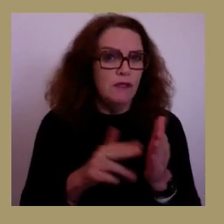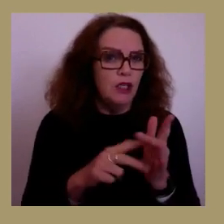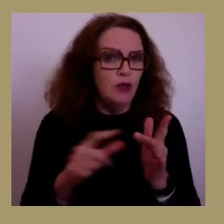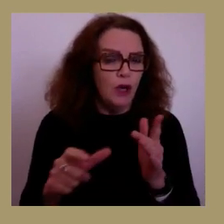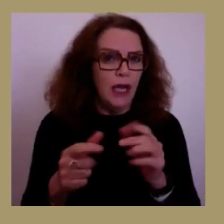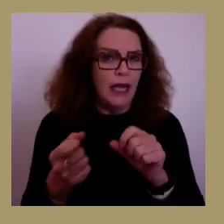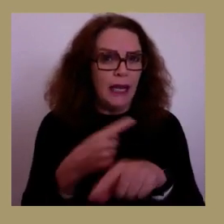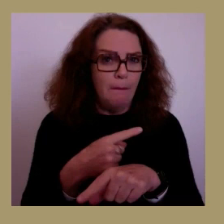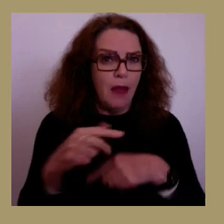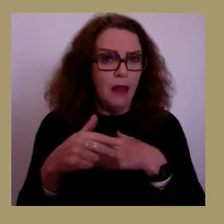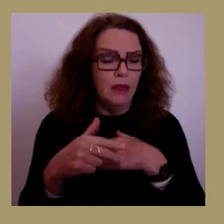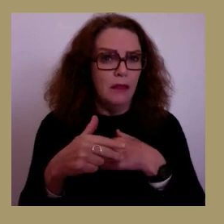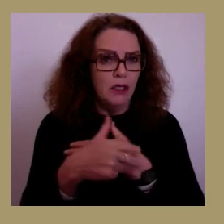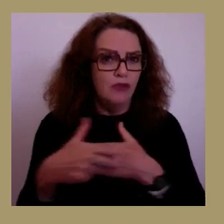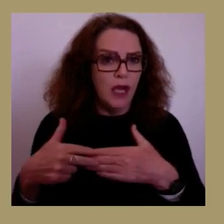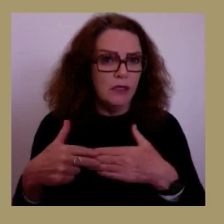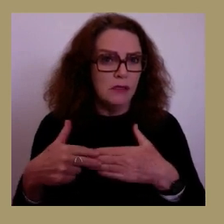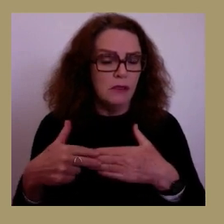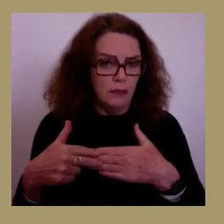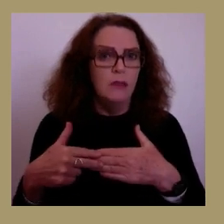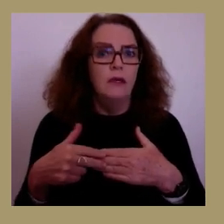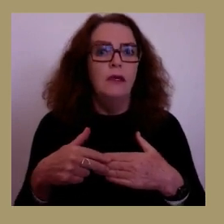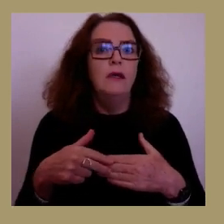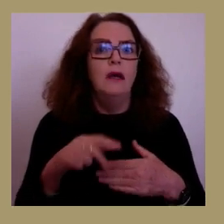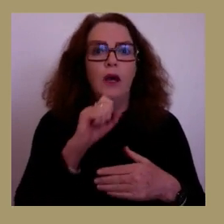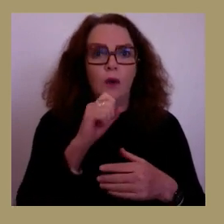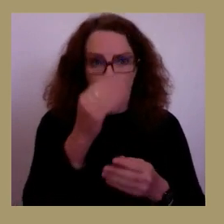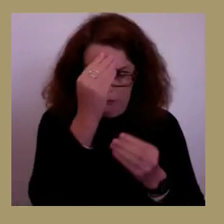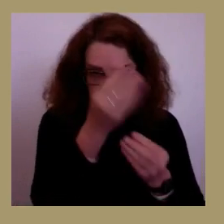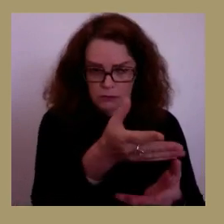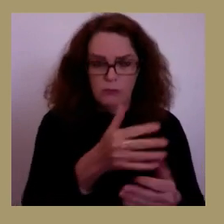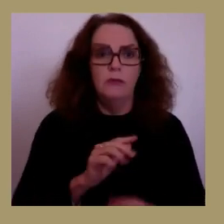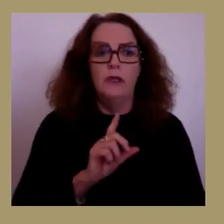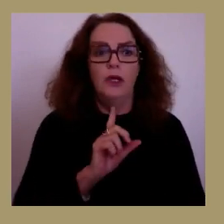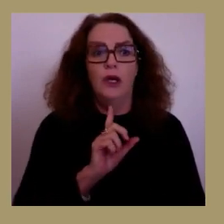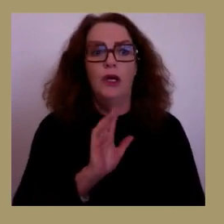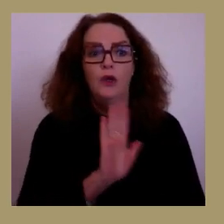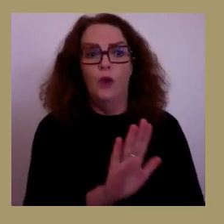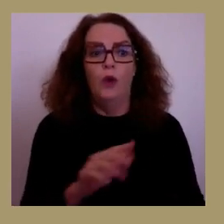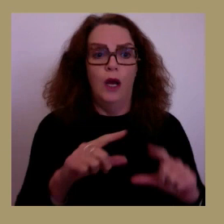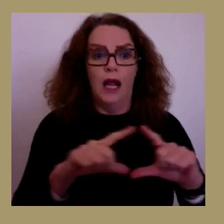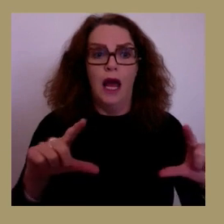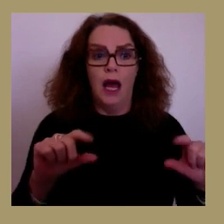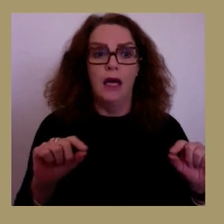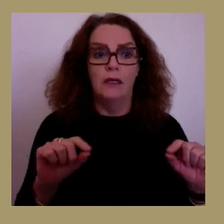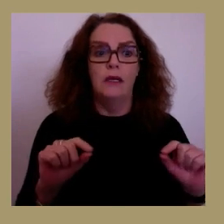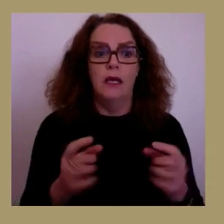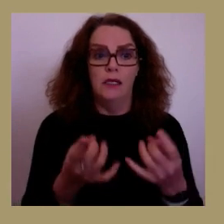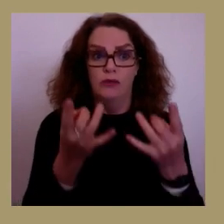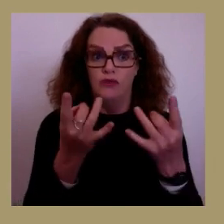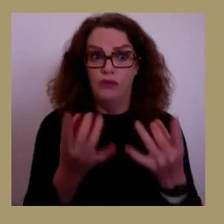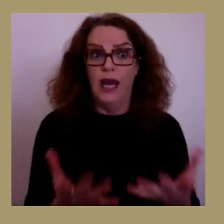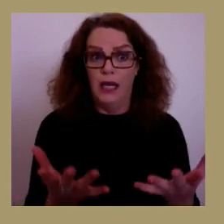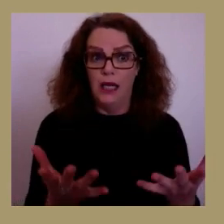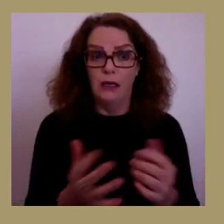the account, they are informed by Service Victoria that their digital card is ready. That does include also that unique transaction reference